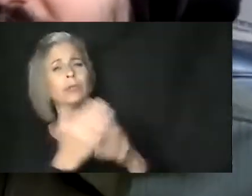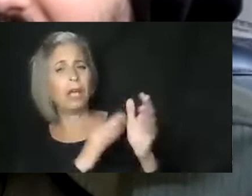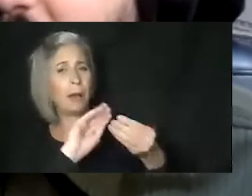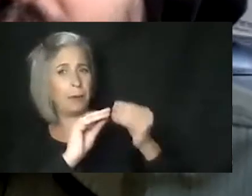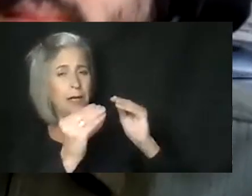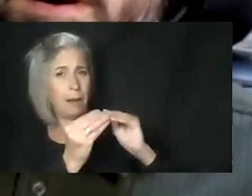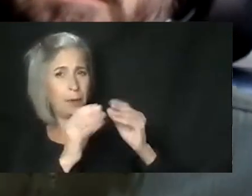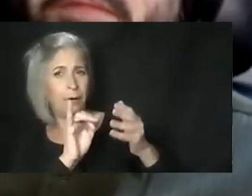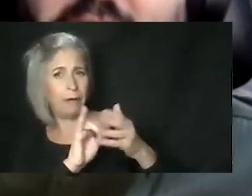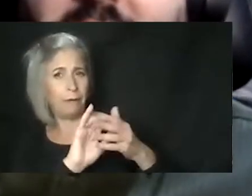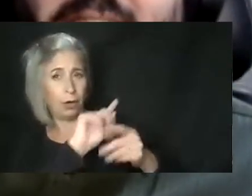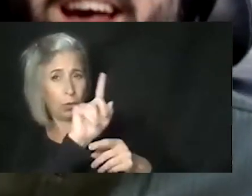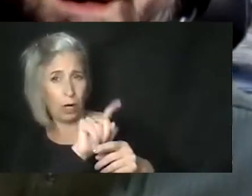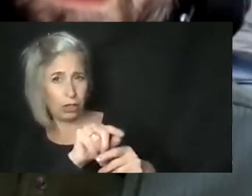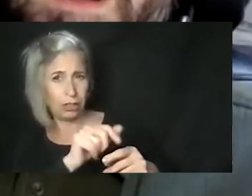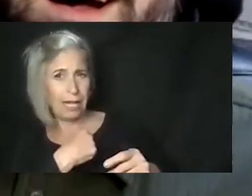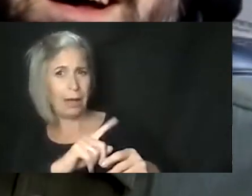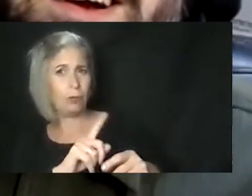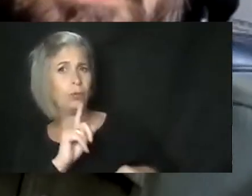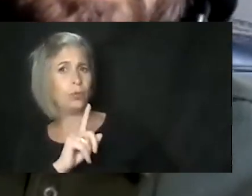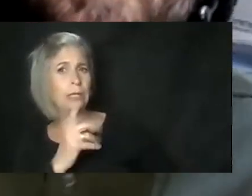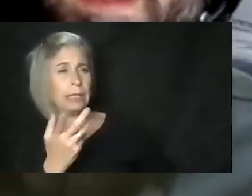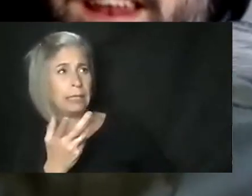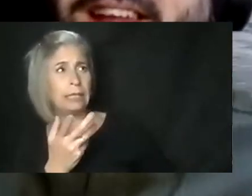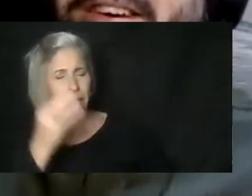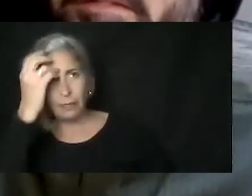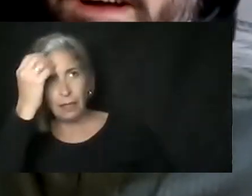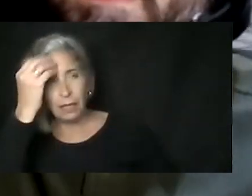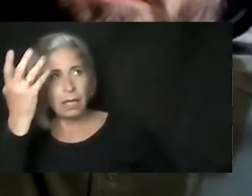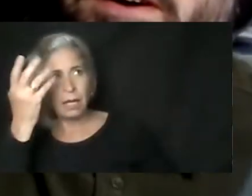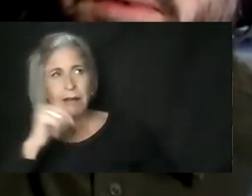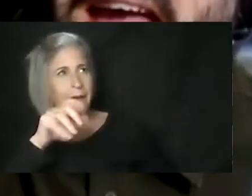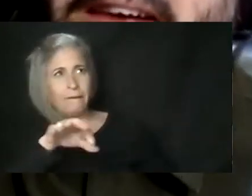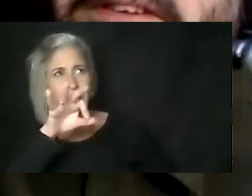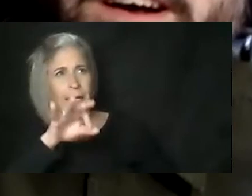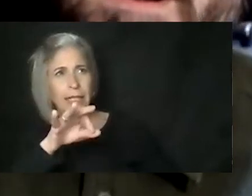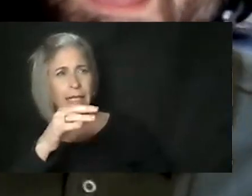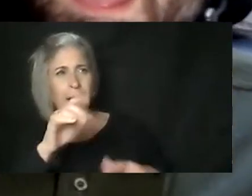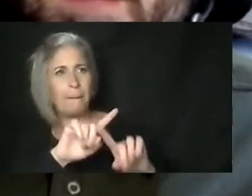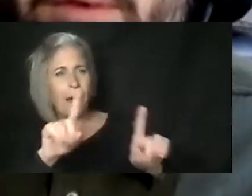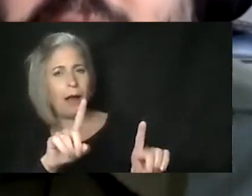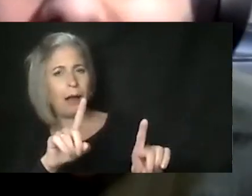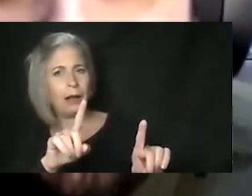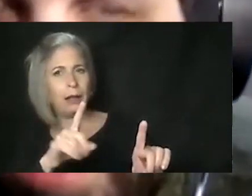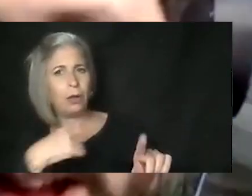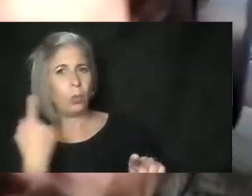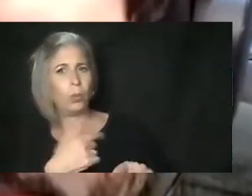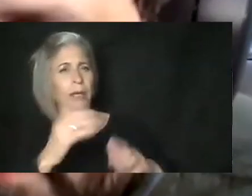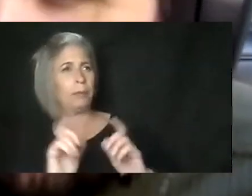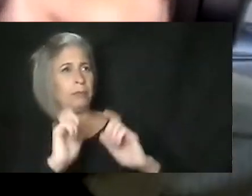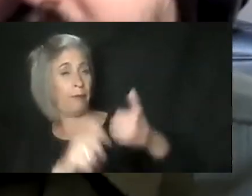that were tailored, and I'm frantically going through and not finding them. We gave a